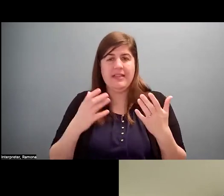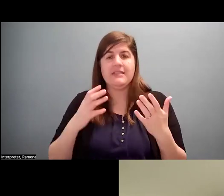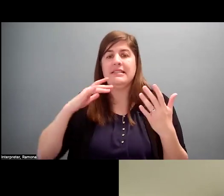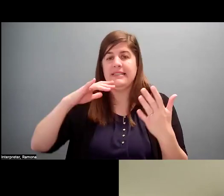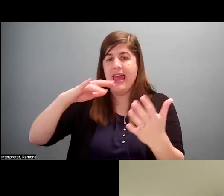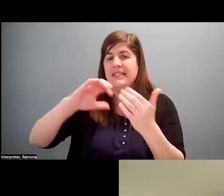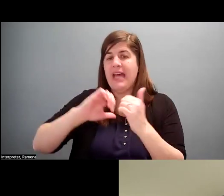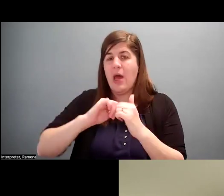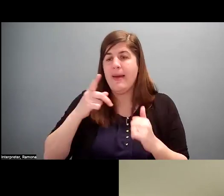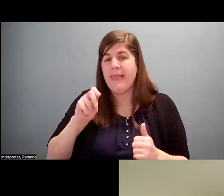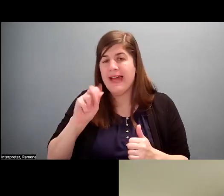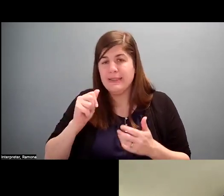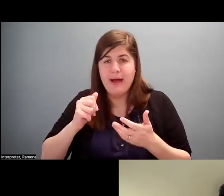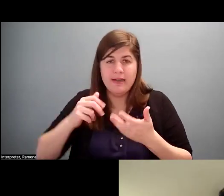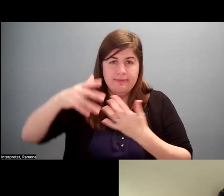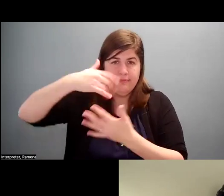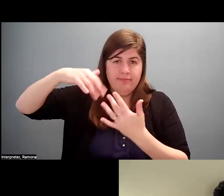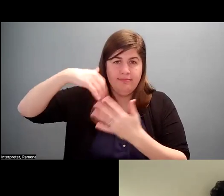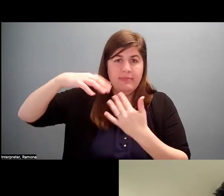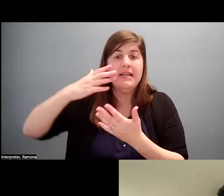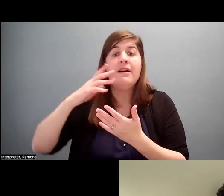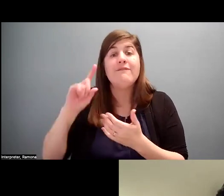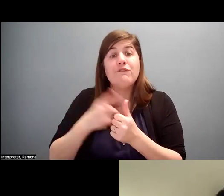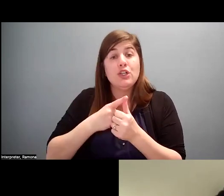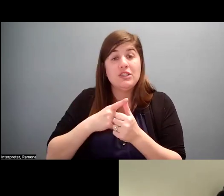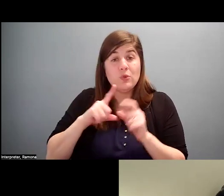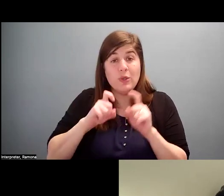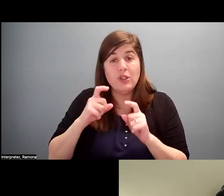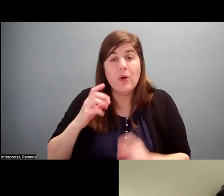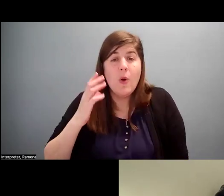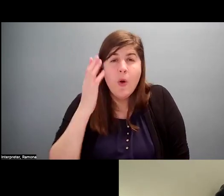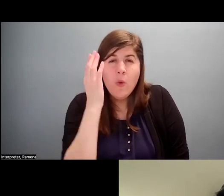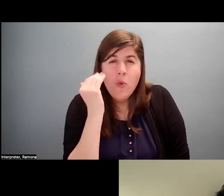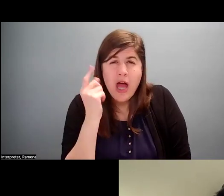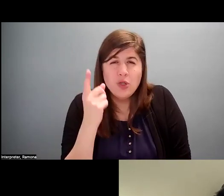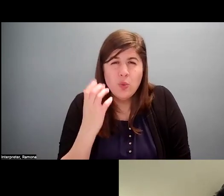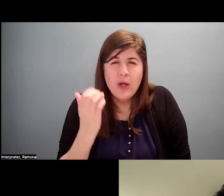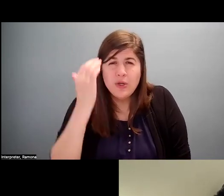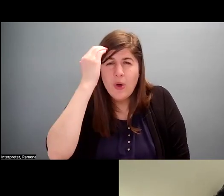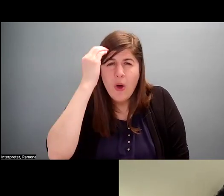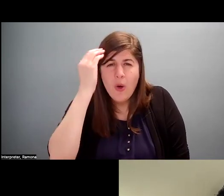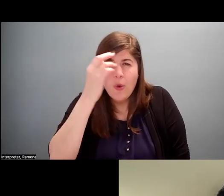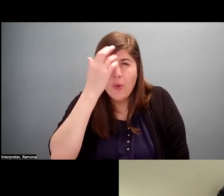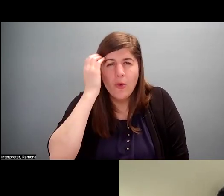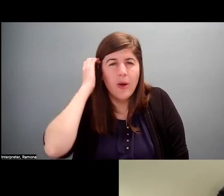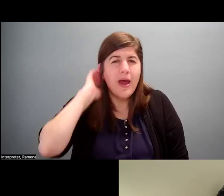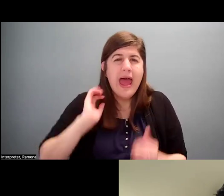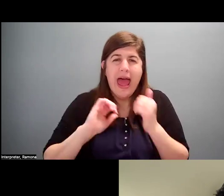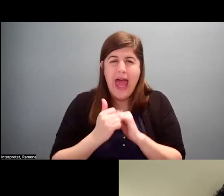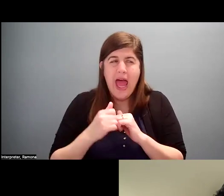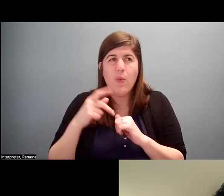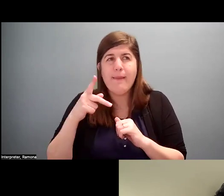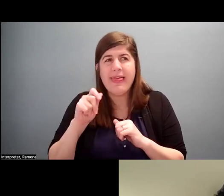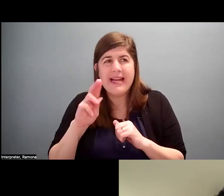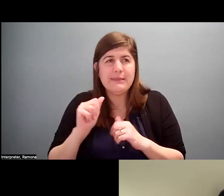interact with objects. The first question people had is like, why do you want to know how plasmas interact with